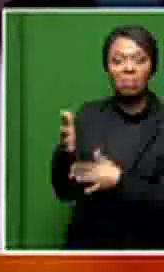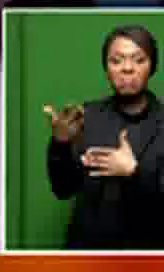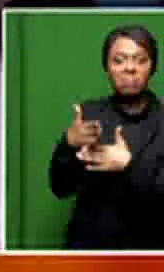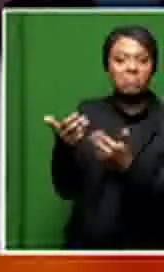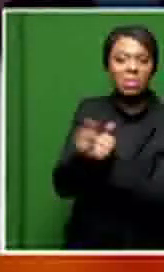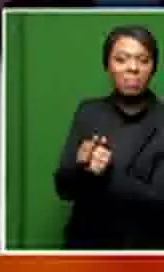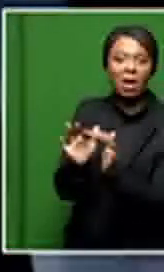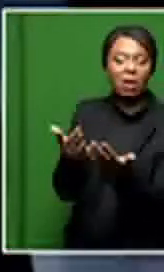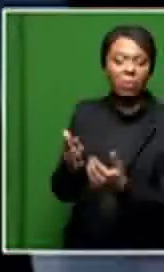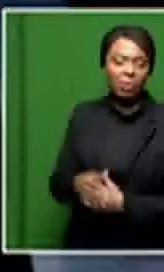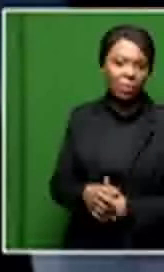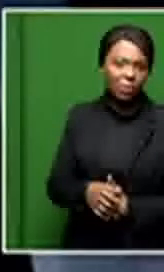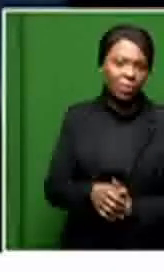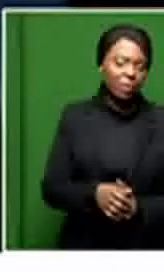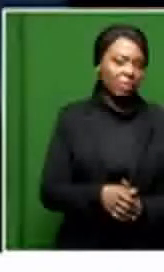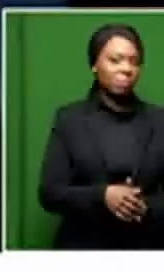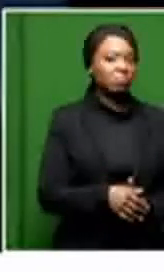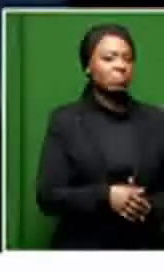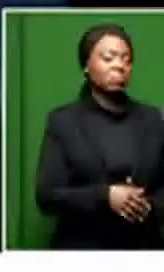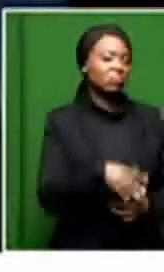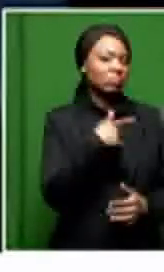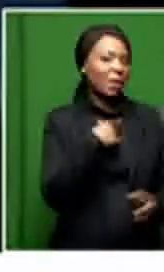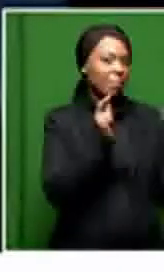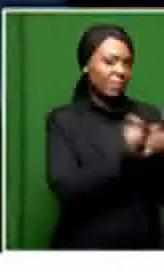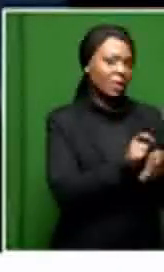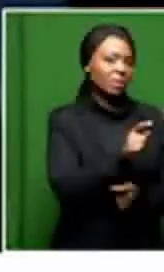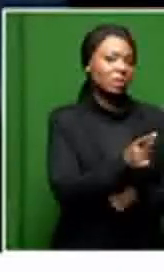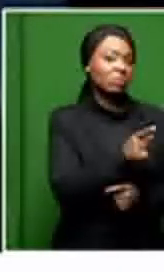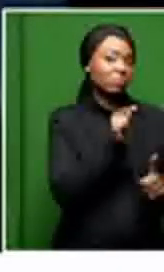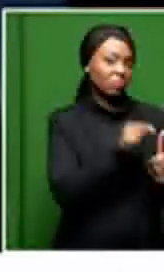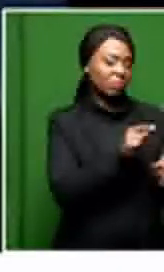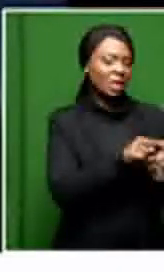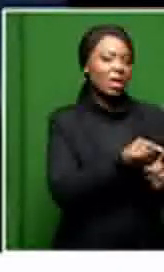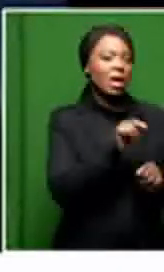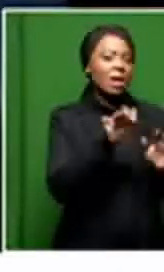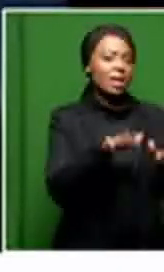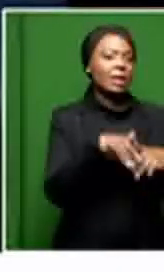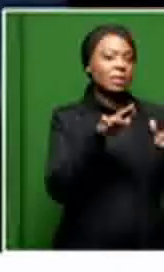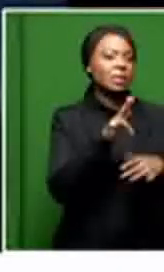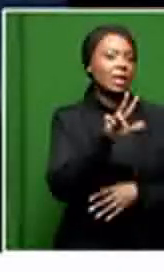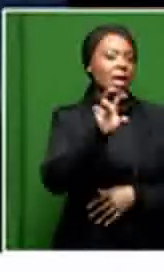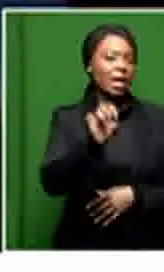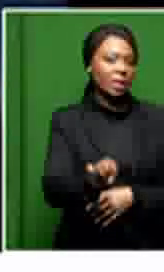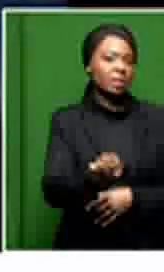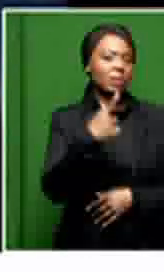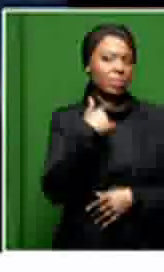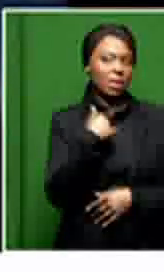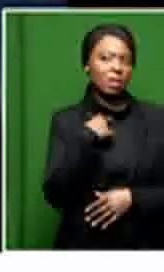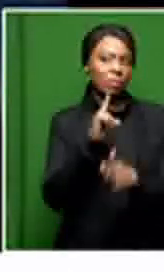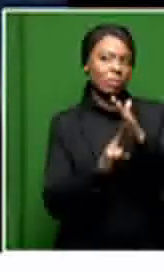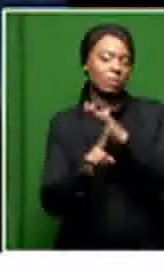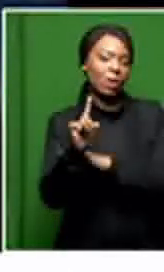We met each other in 1980, and I had come to Rhodes University to be a